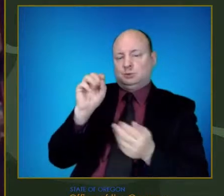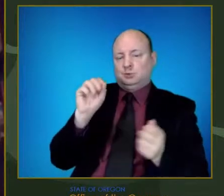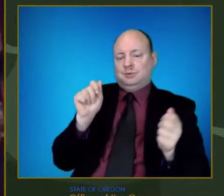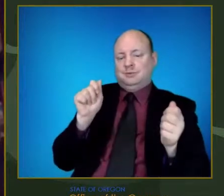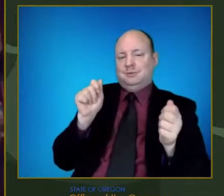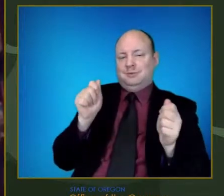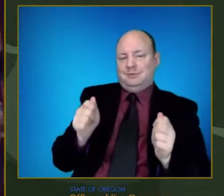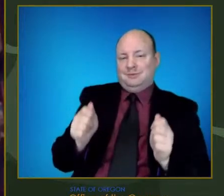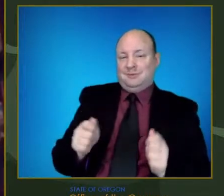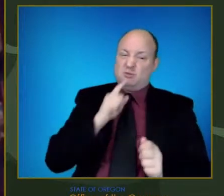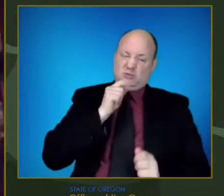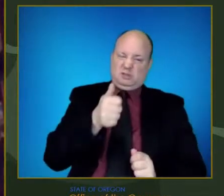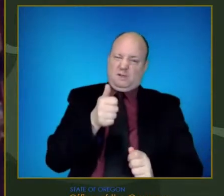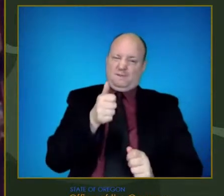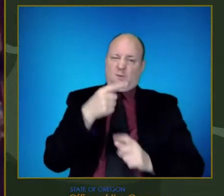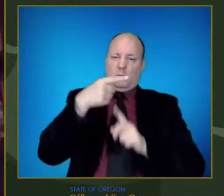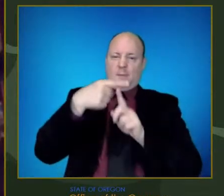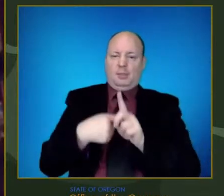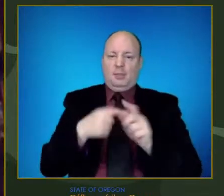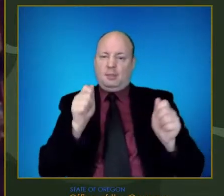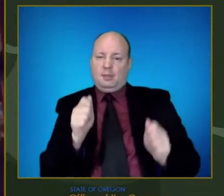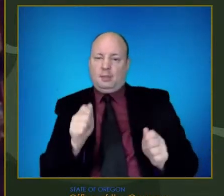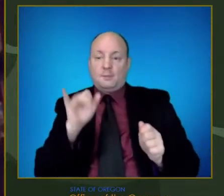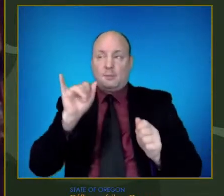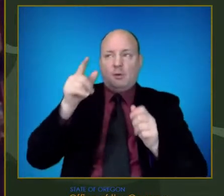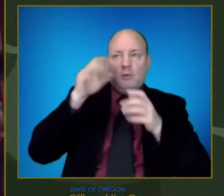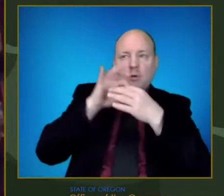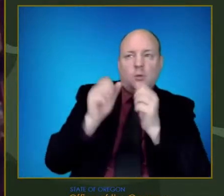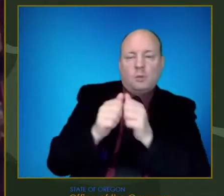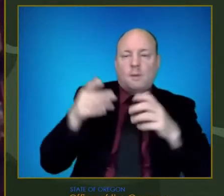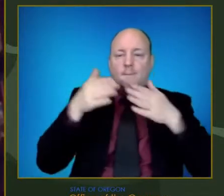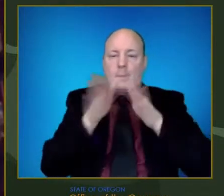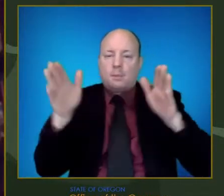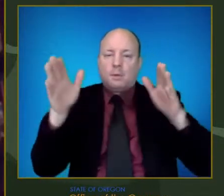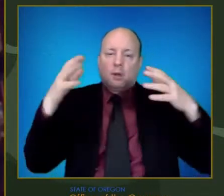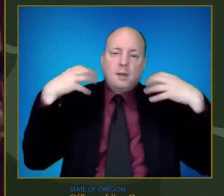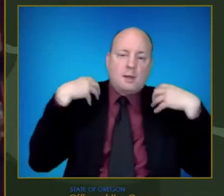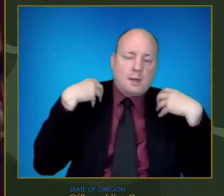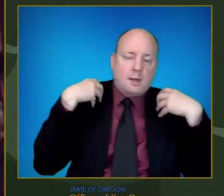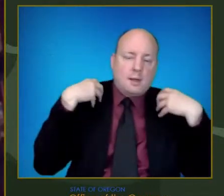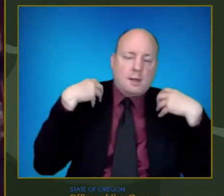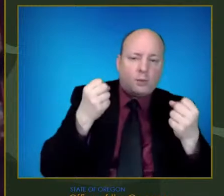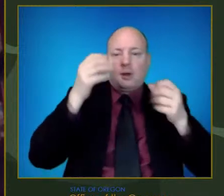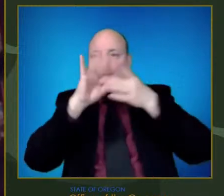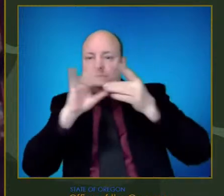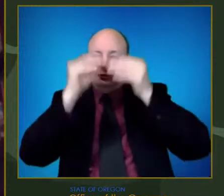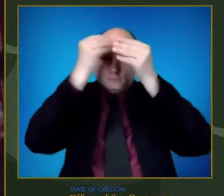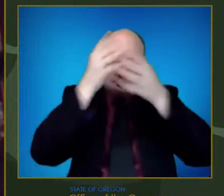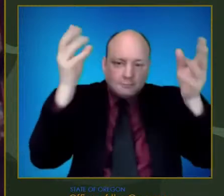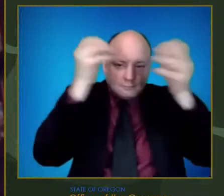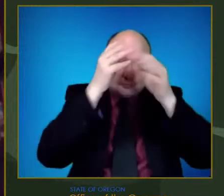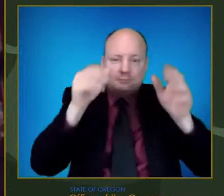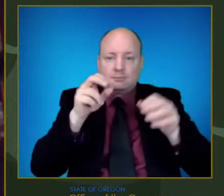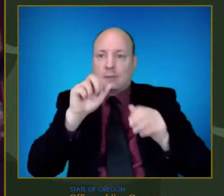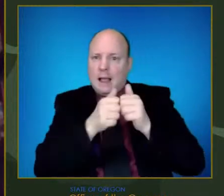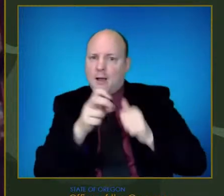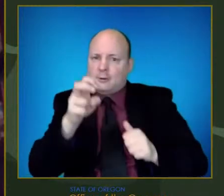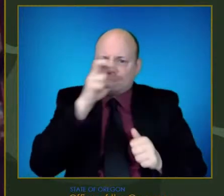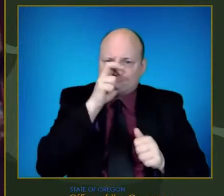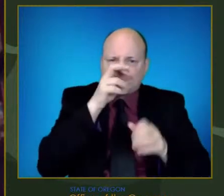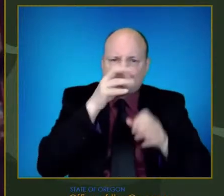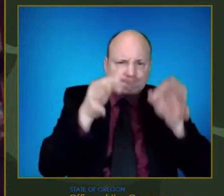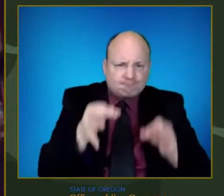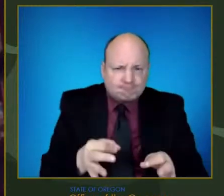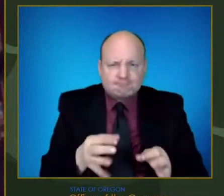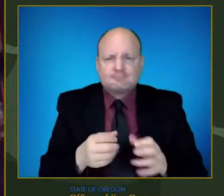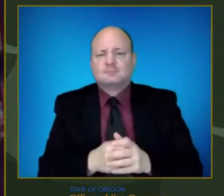with messaging to residents about limiting higher risk activities, continuing to wear masks in settings where they're required, so that